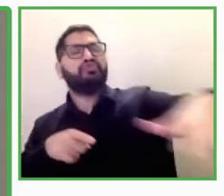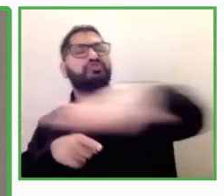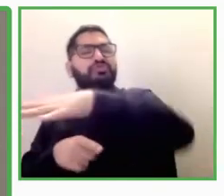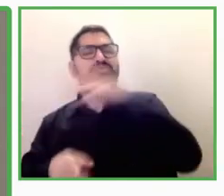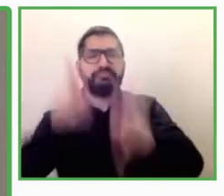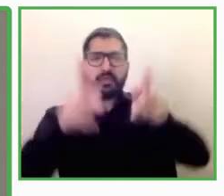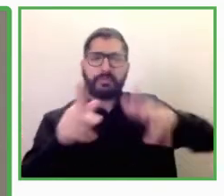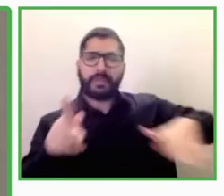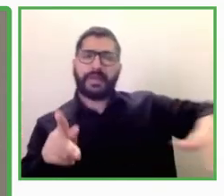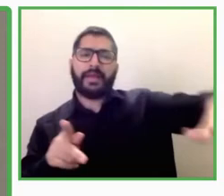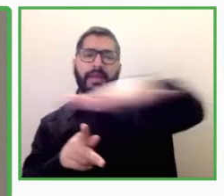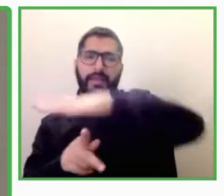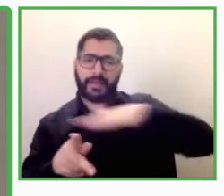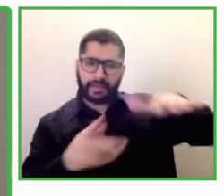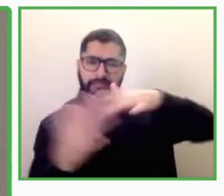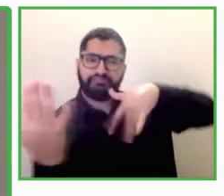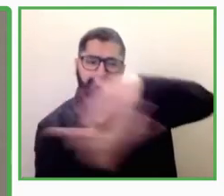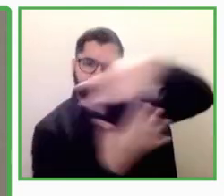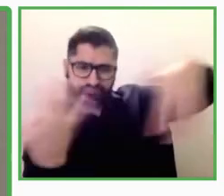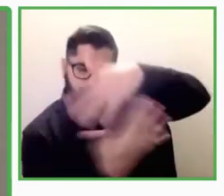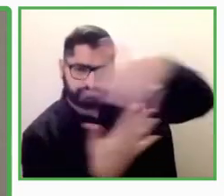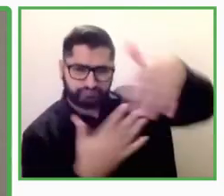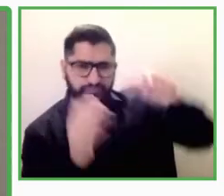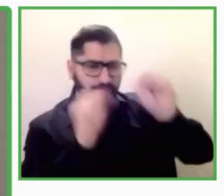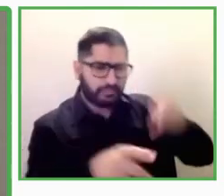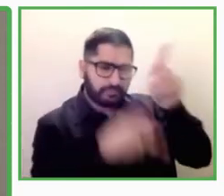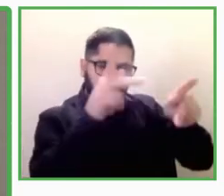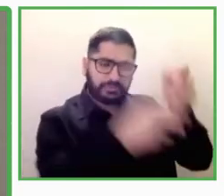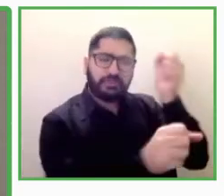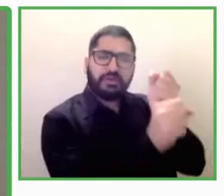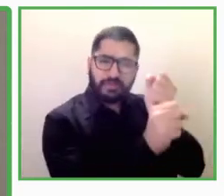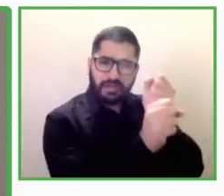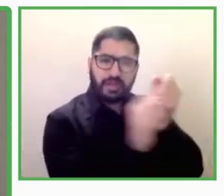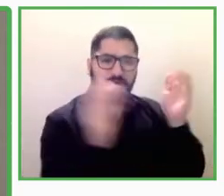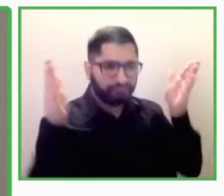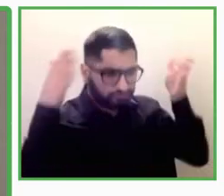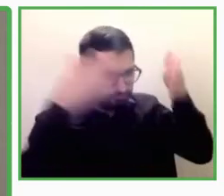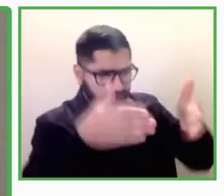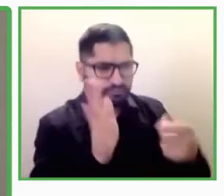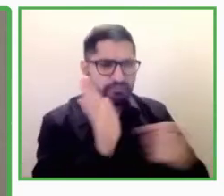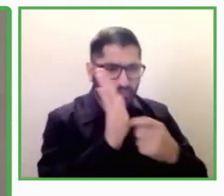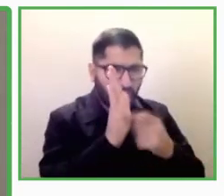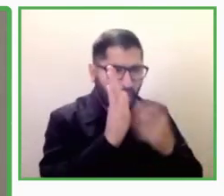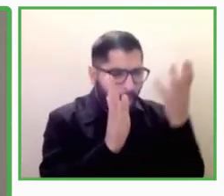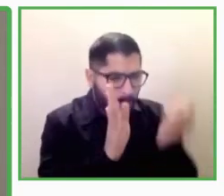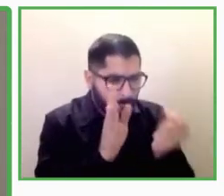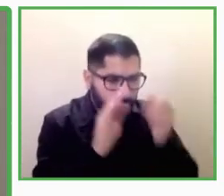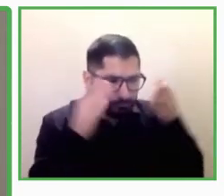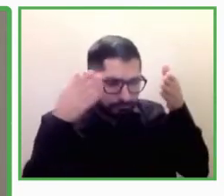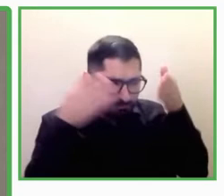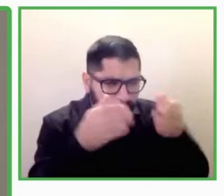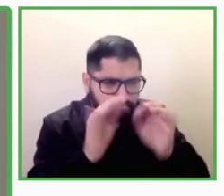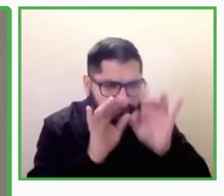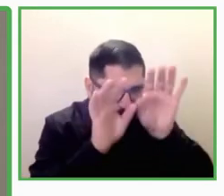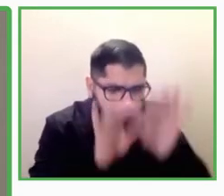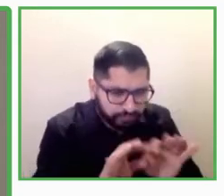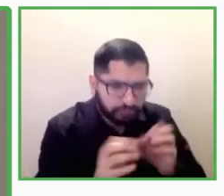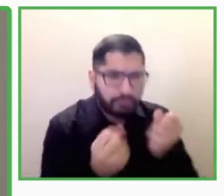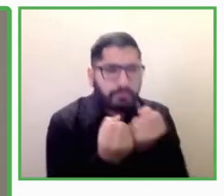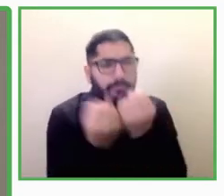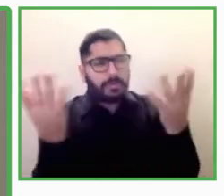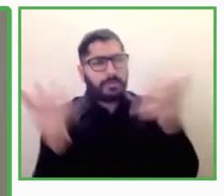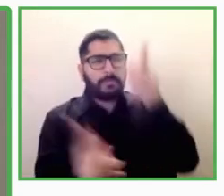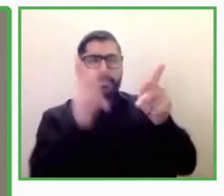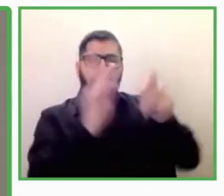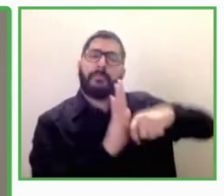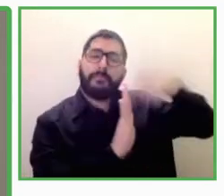value talent. That is a commonplace in many conferences, in many projects. We've started to